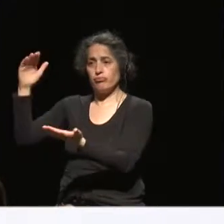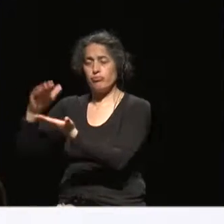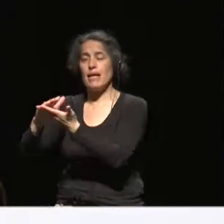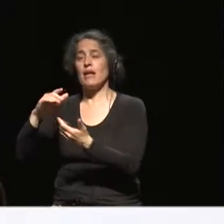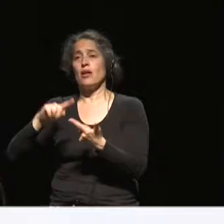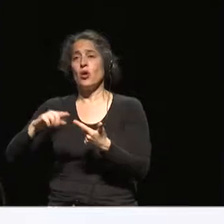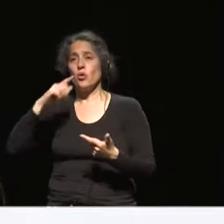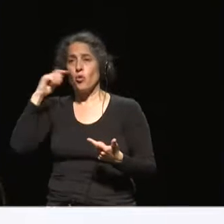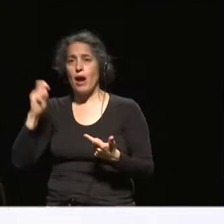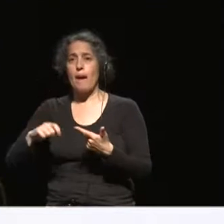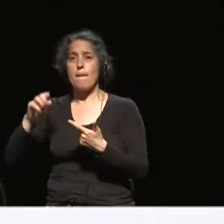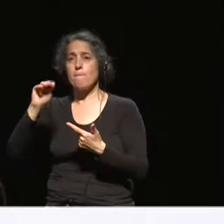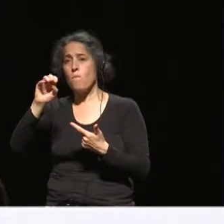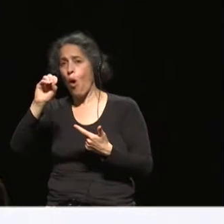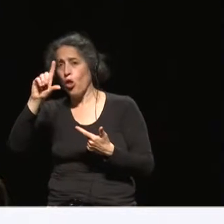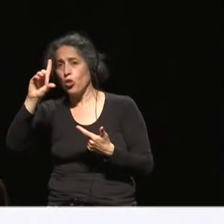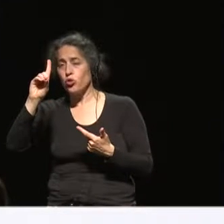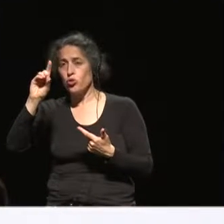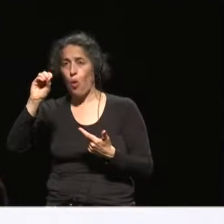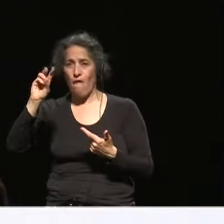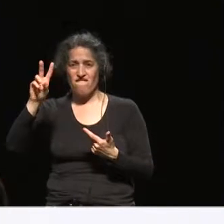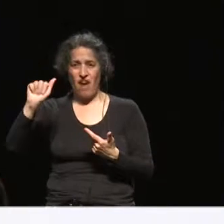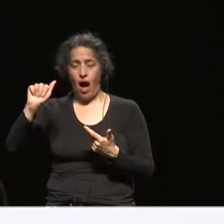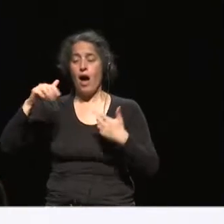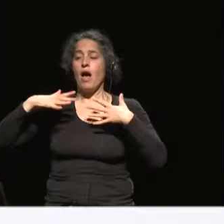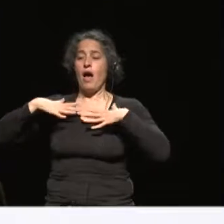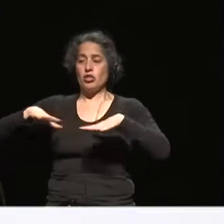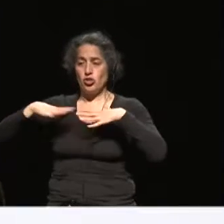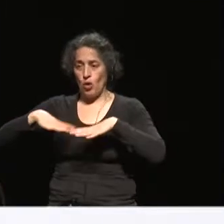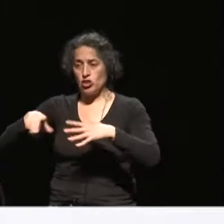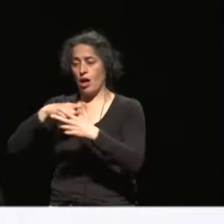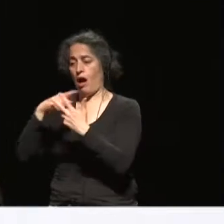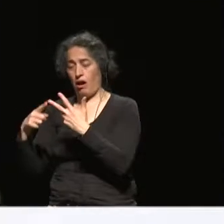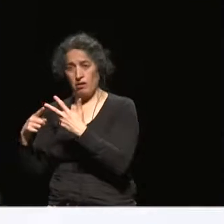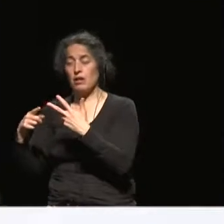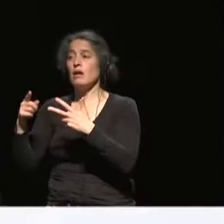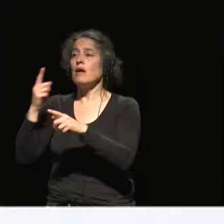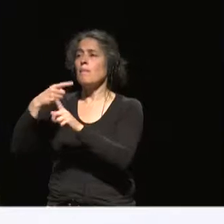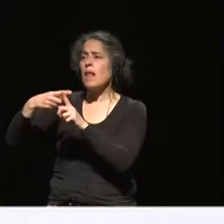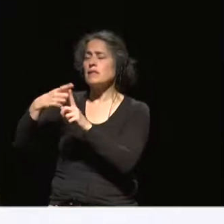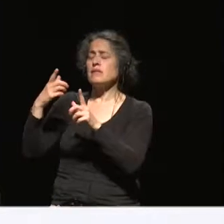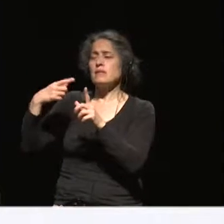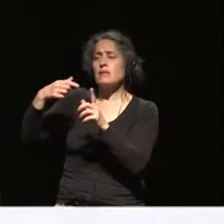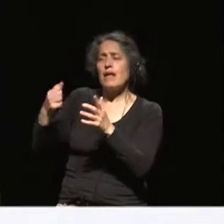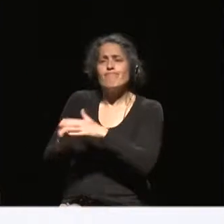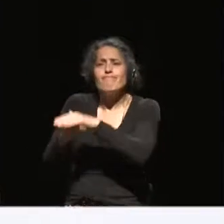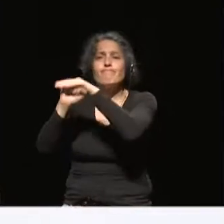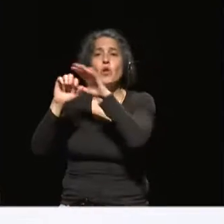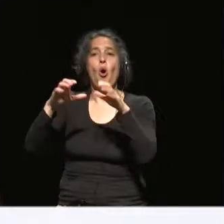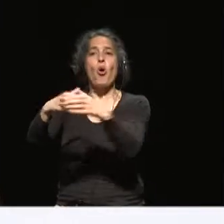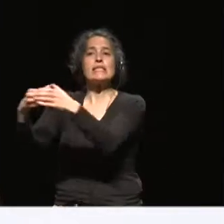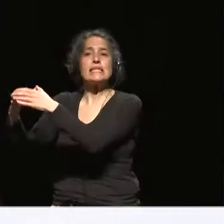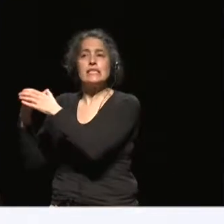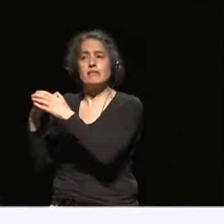and Georgia. We are also helping on so-called thermomodernization programs, translated